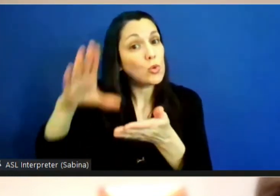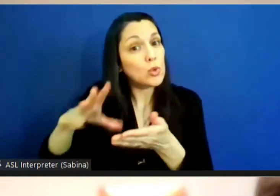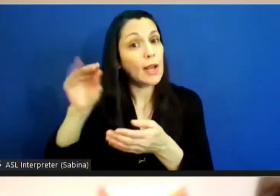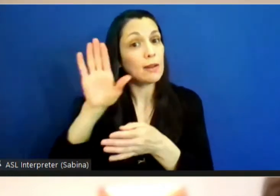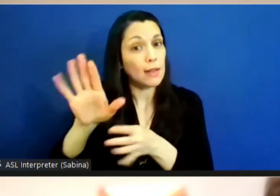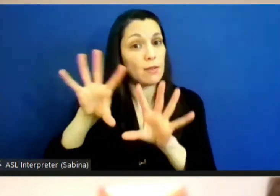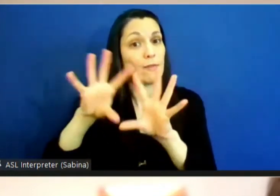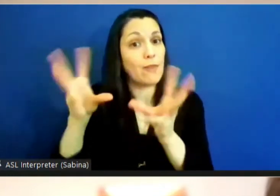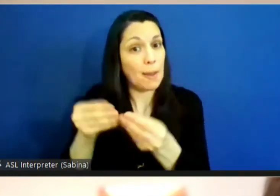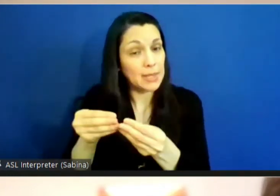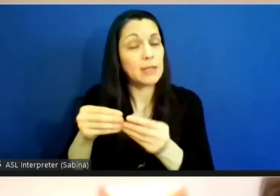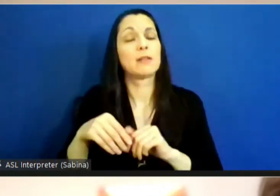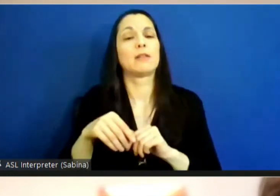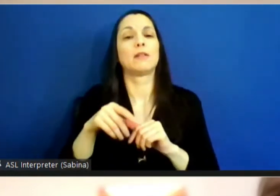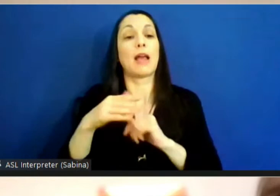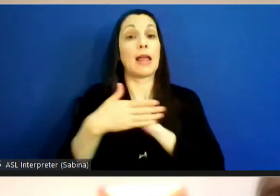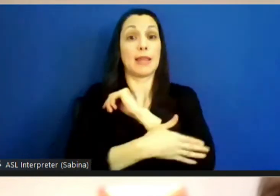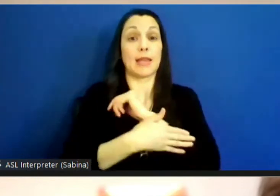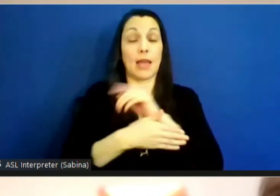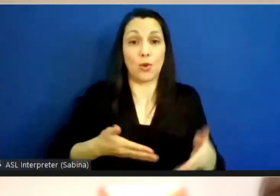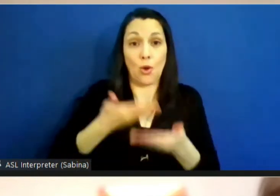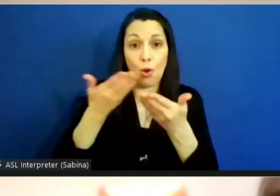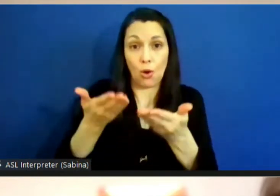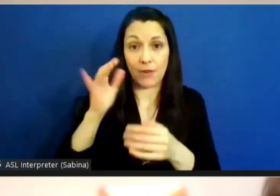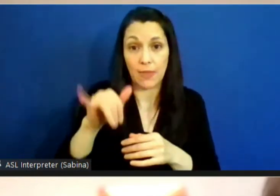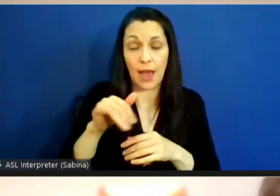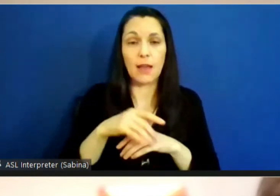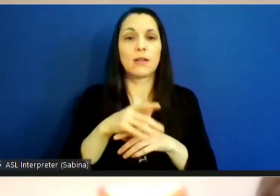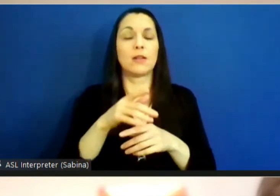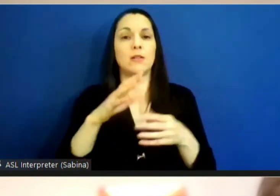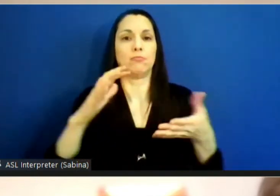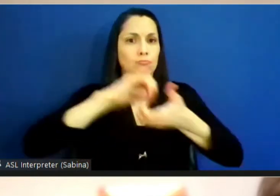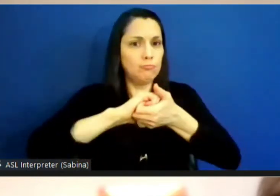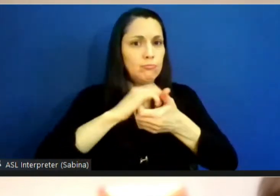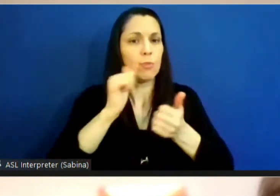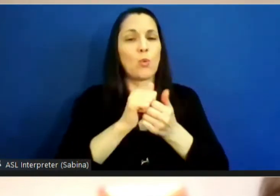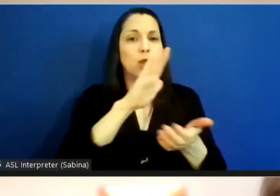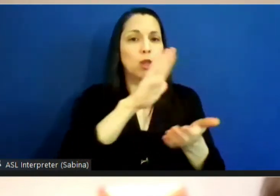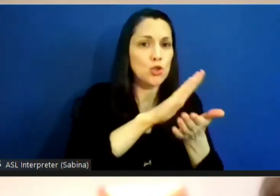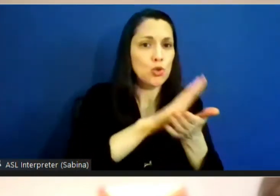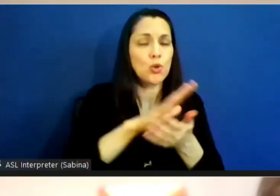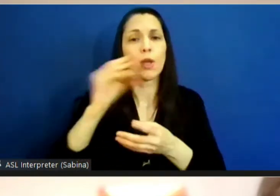offered by the county and worked on by the school and the city of Ukiah.